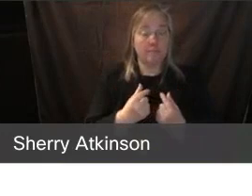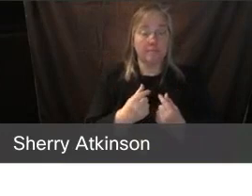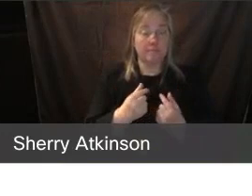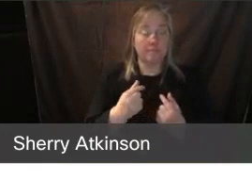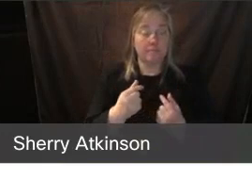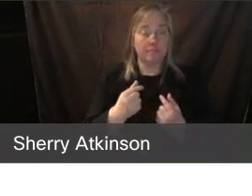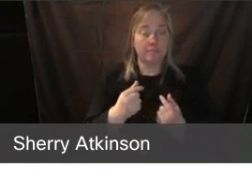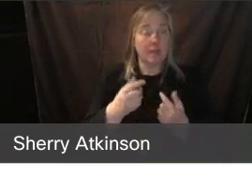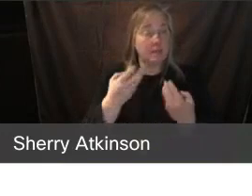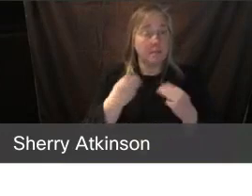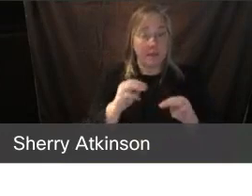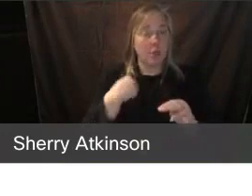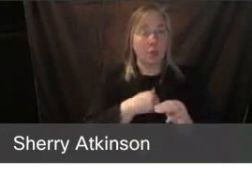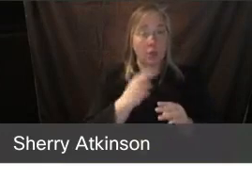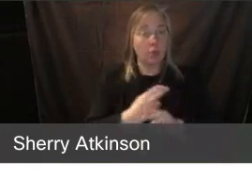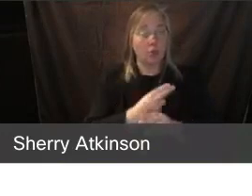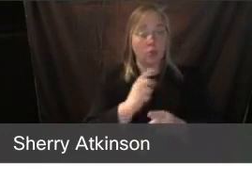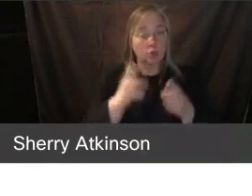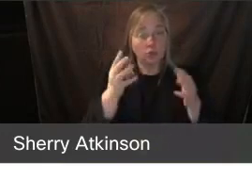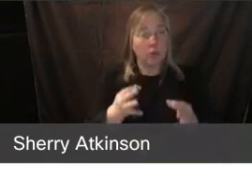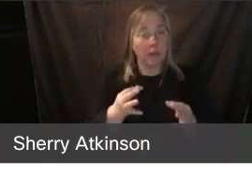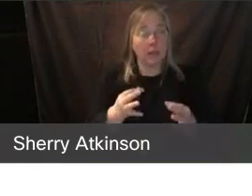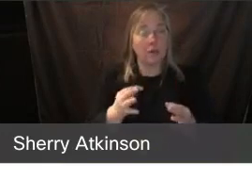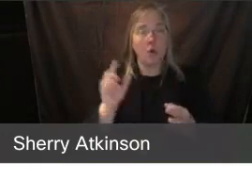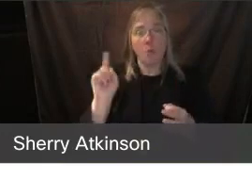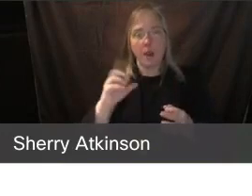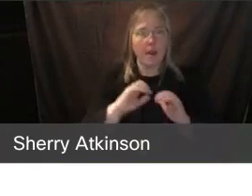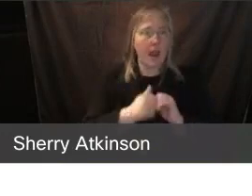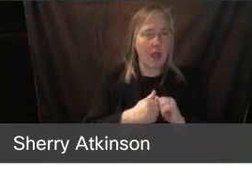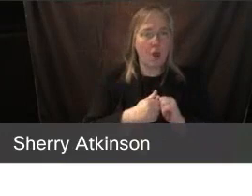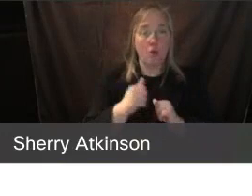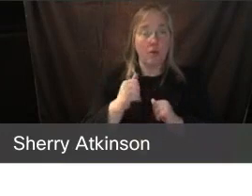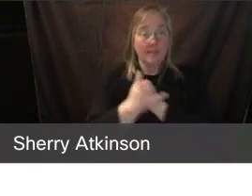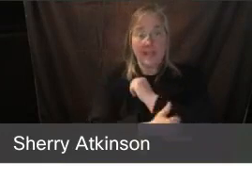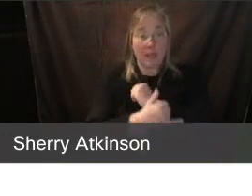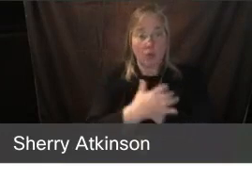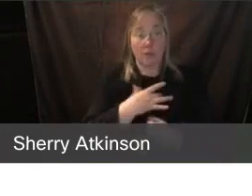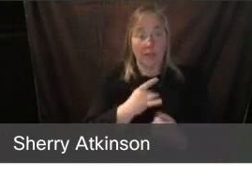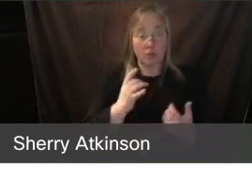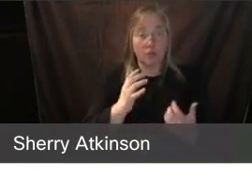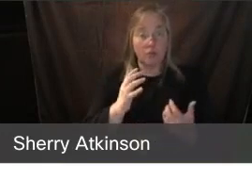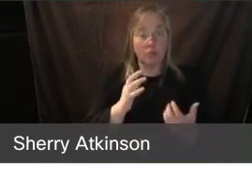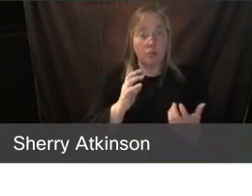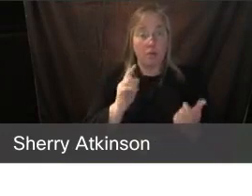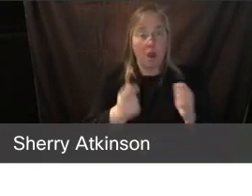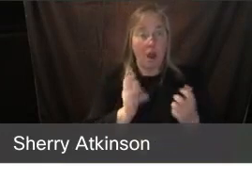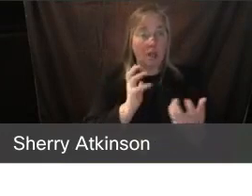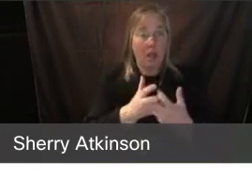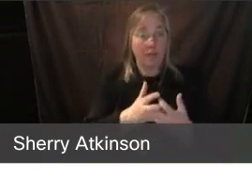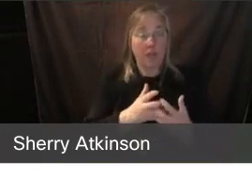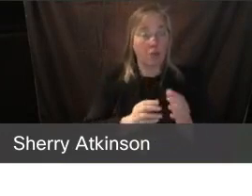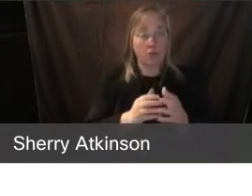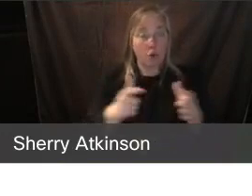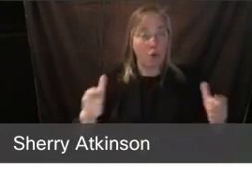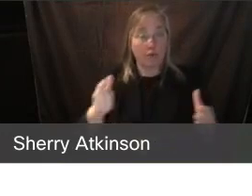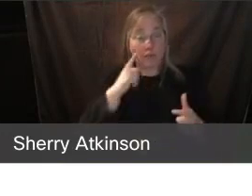method we're using to determine where and how the county would like to accommodate growth over the next 20 years is a